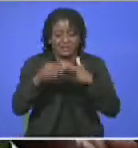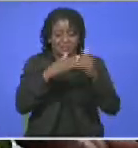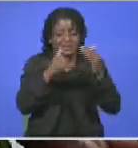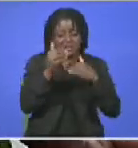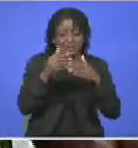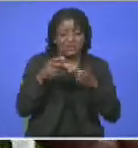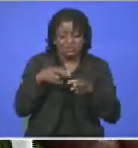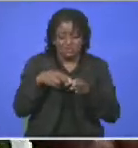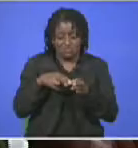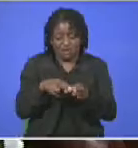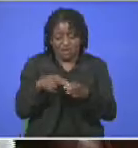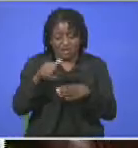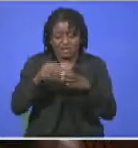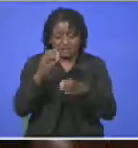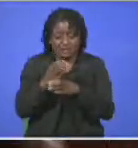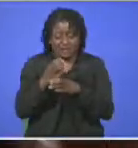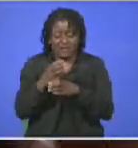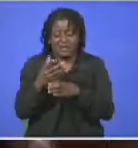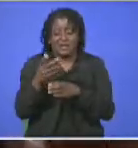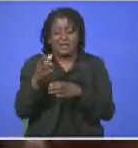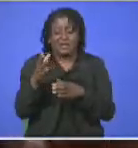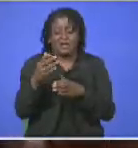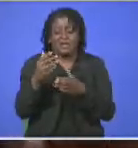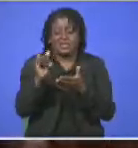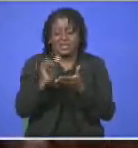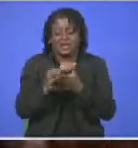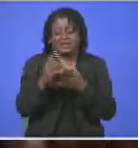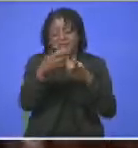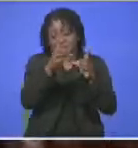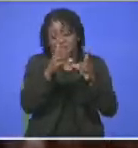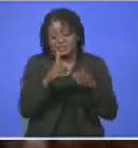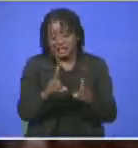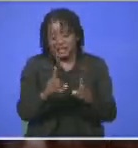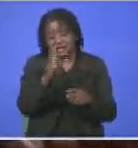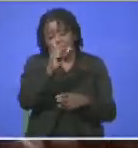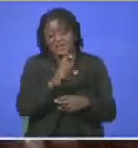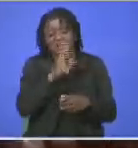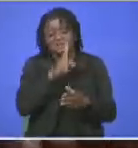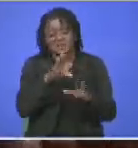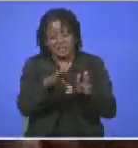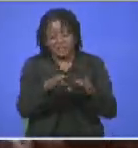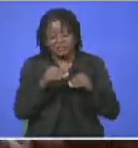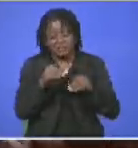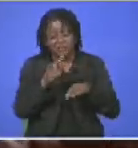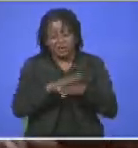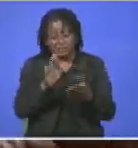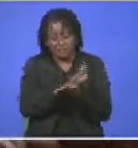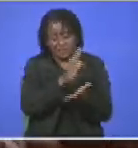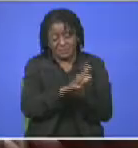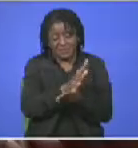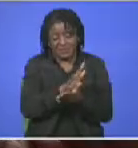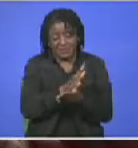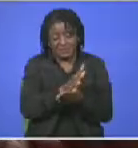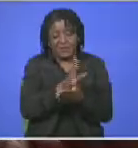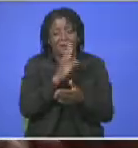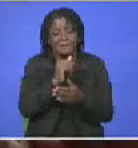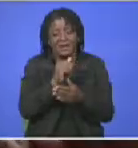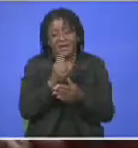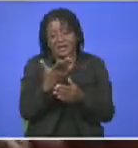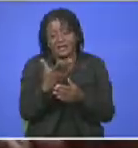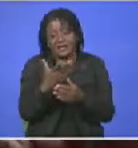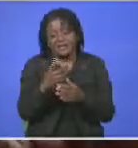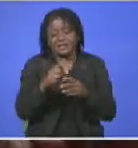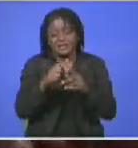paper. That design has to be approved on paper by either electrical engineer, mechanical engineer, a structural engineer, a